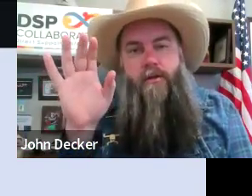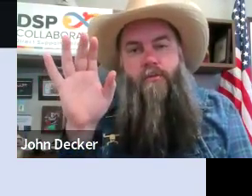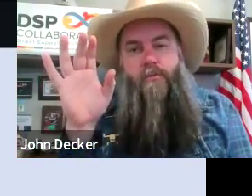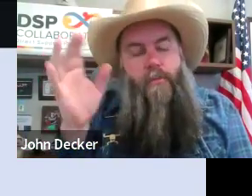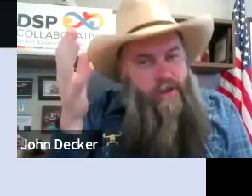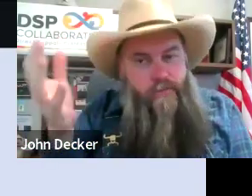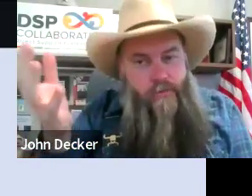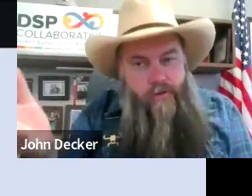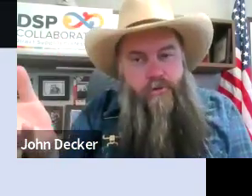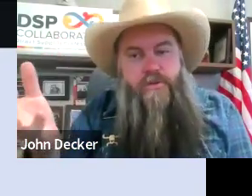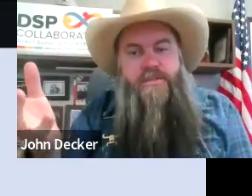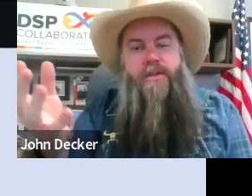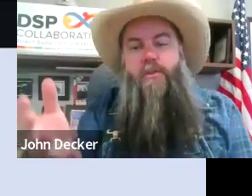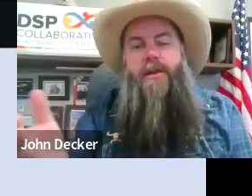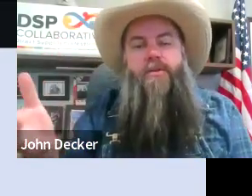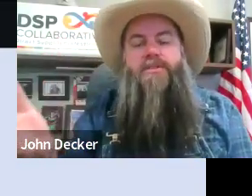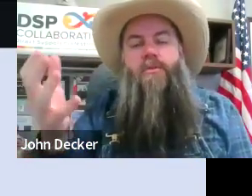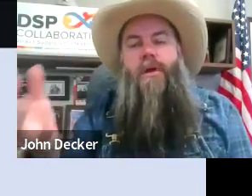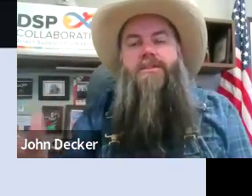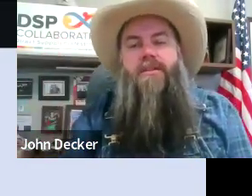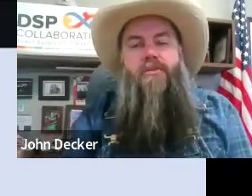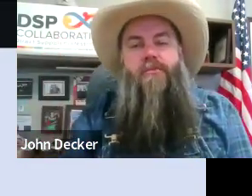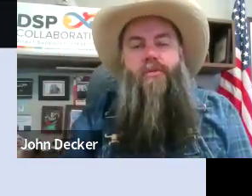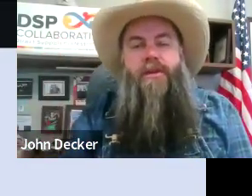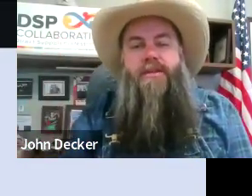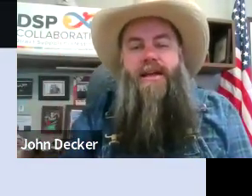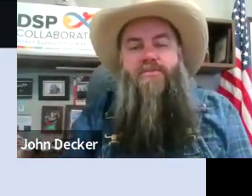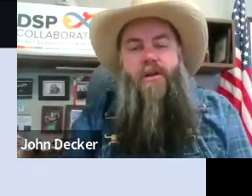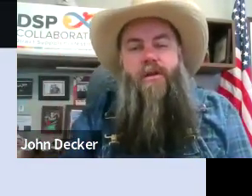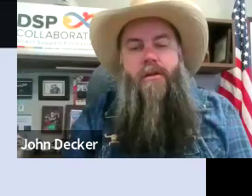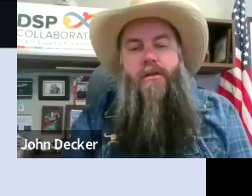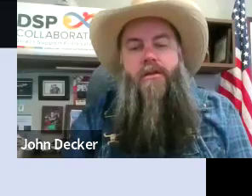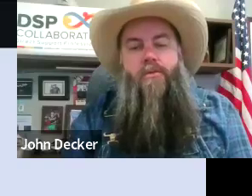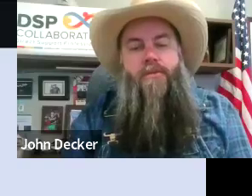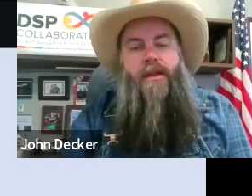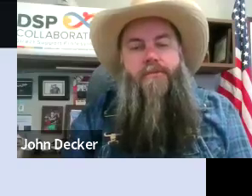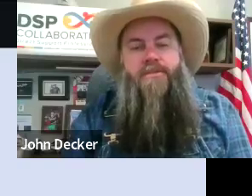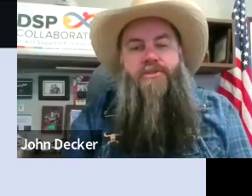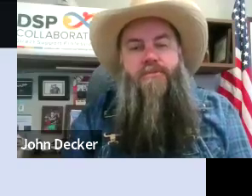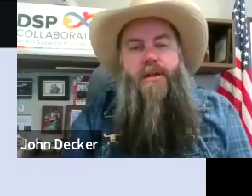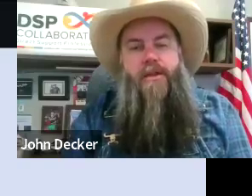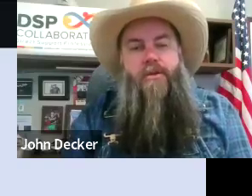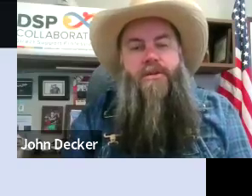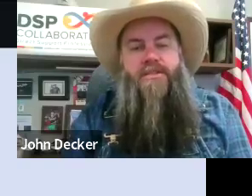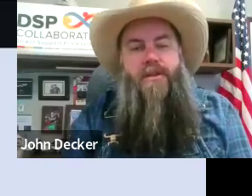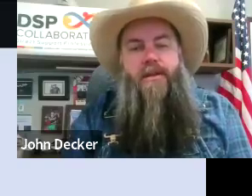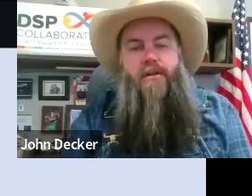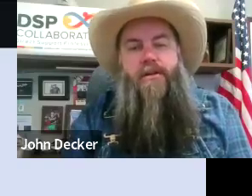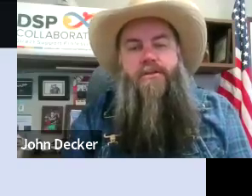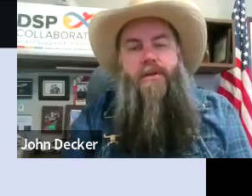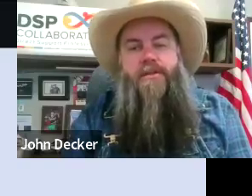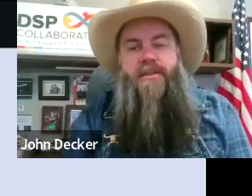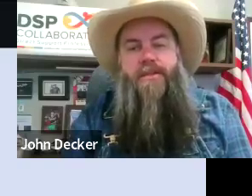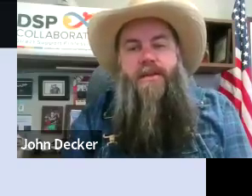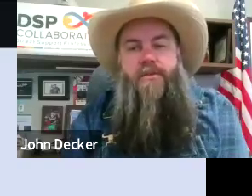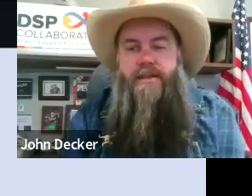know what we hear from all of you, which is that you want to increase the wages of your employees. That is where you want to be able to spend your money. You don't want to spend